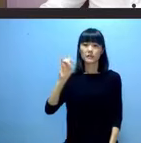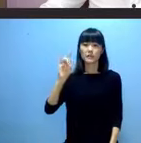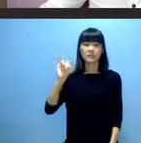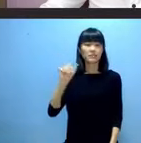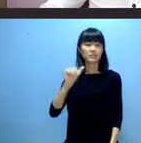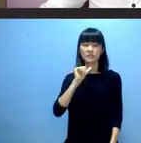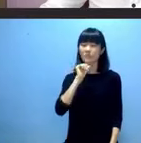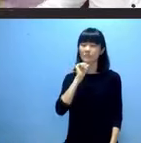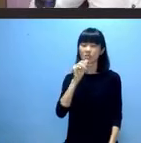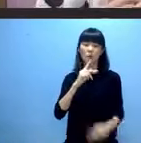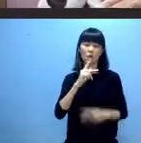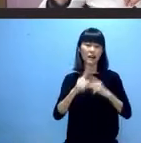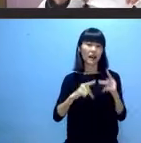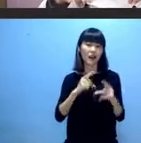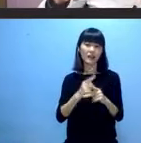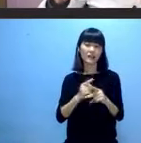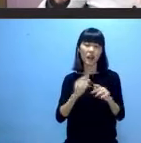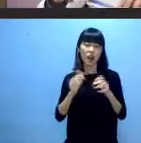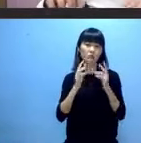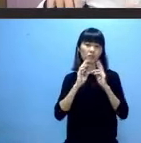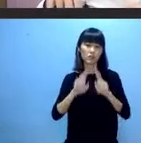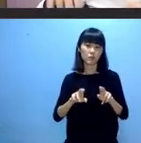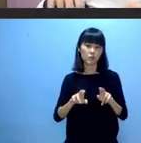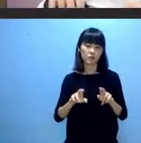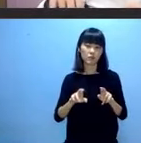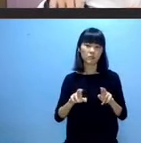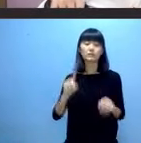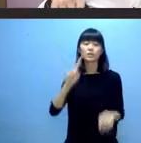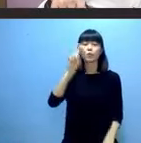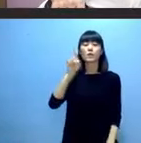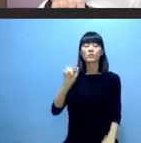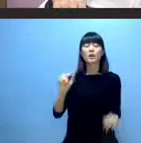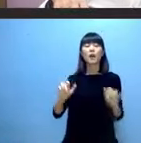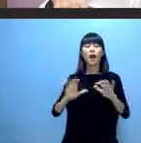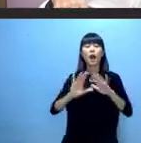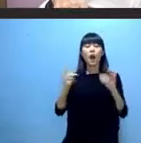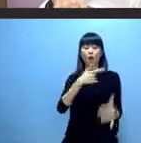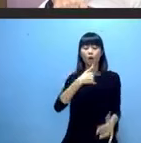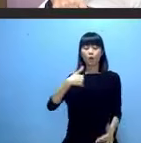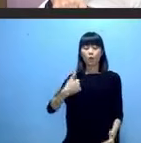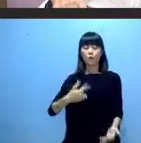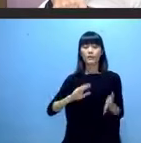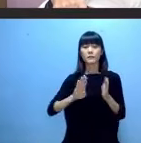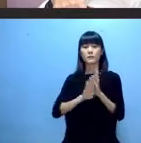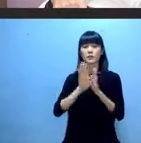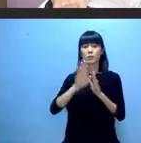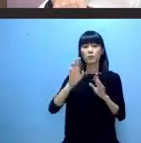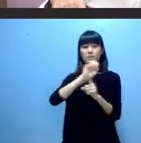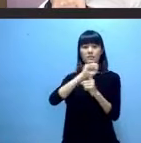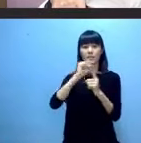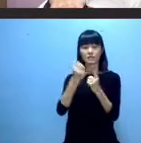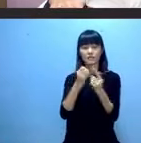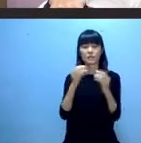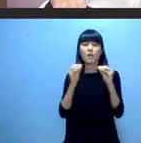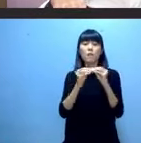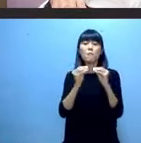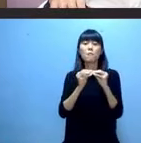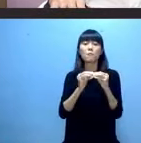well. So there was this question about how do we begin to build a society that's a bit more compassionate and